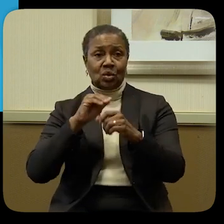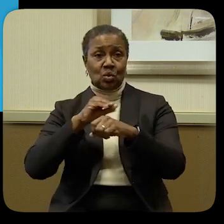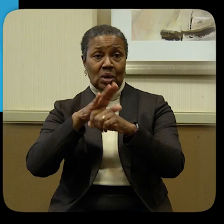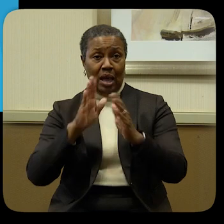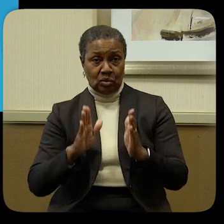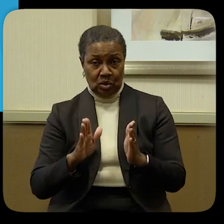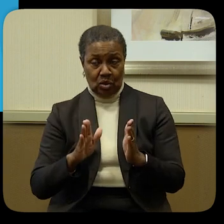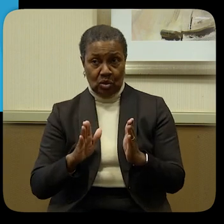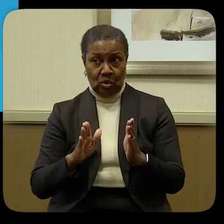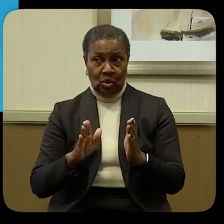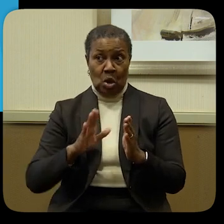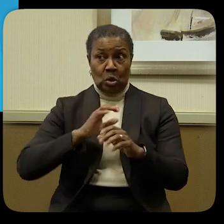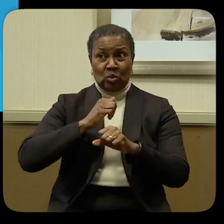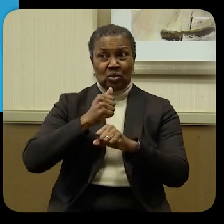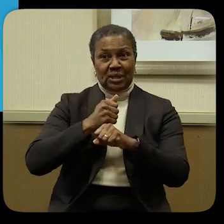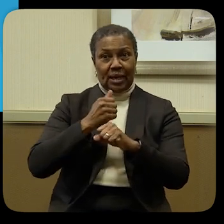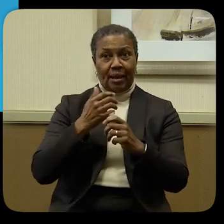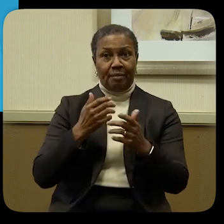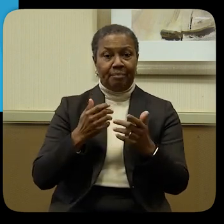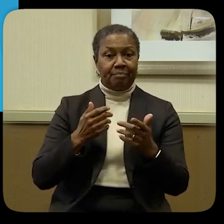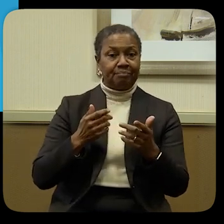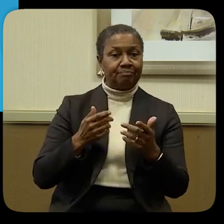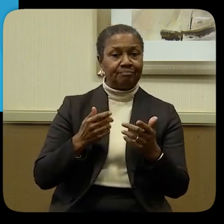counselor to set up